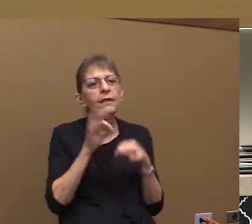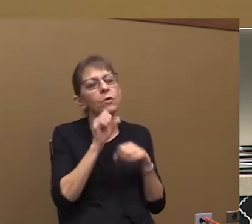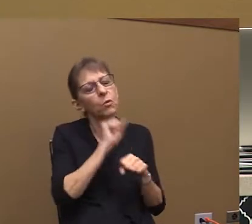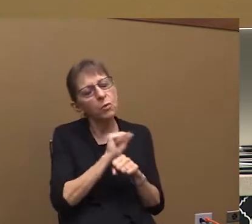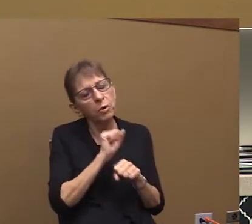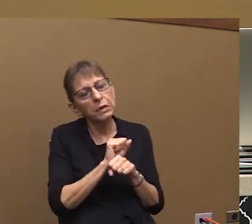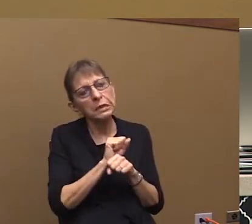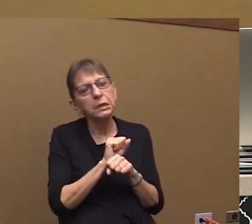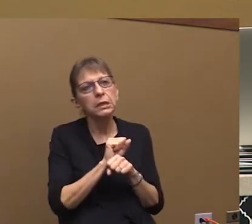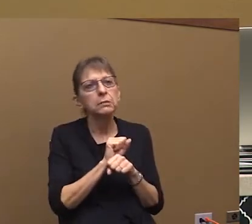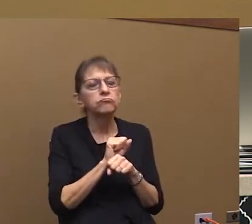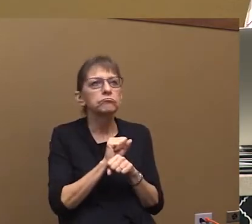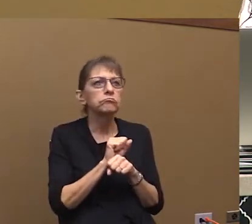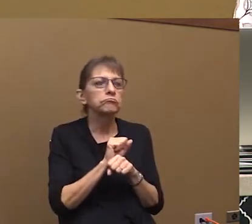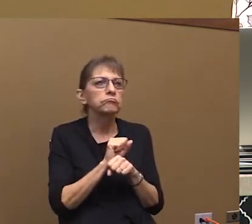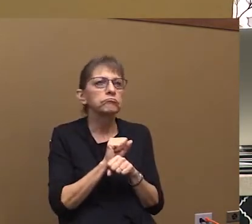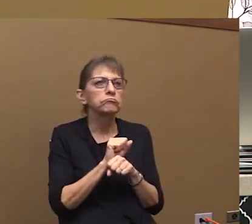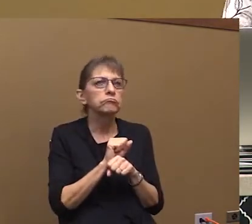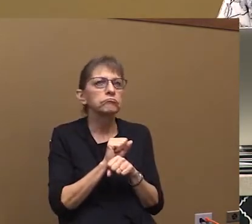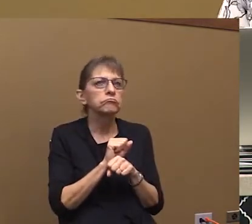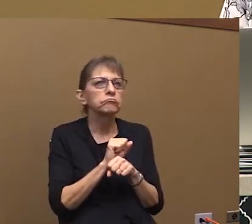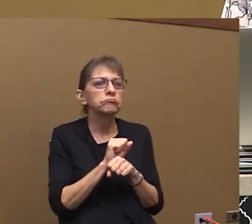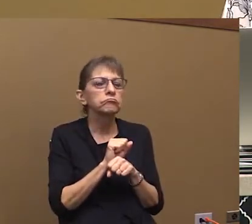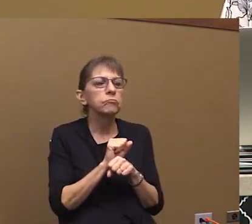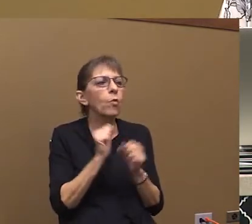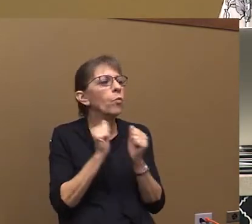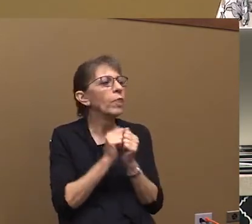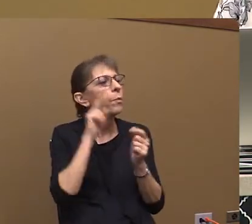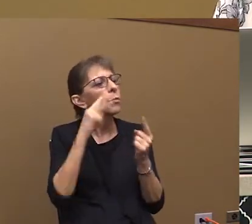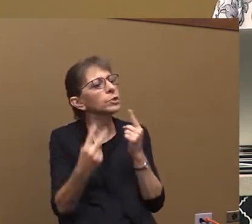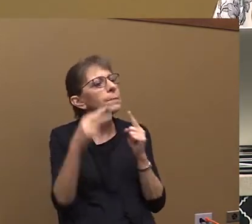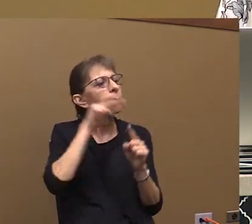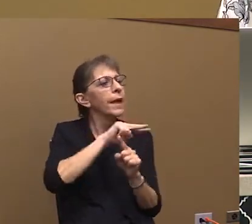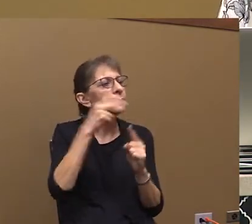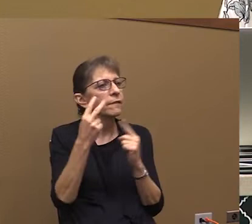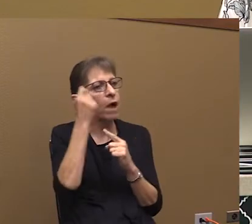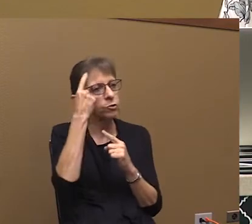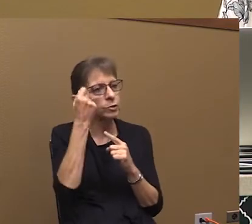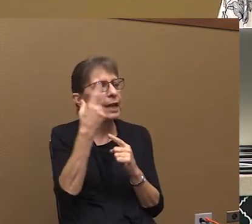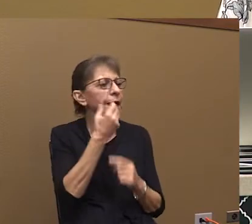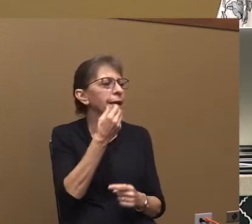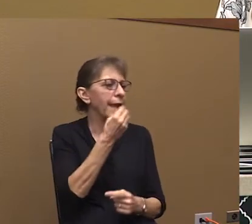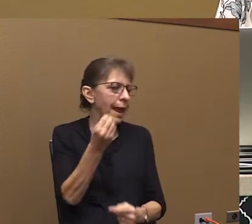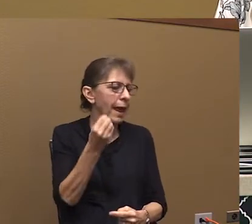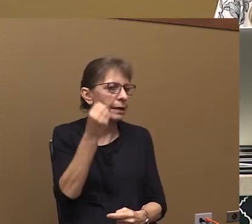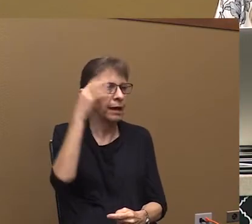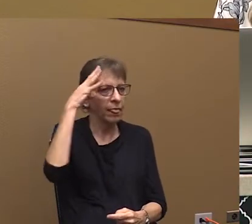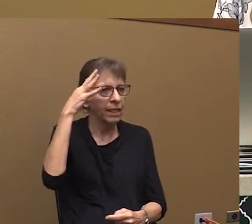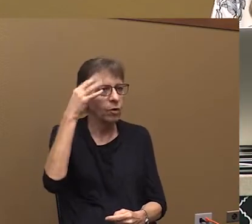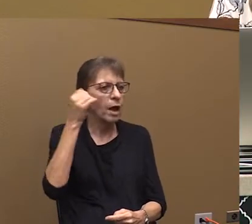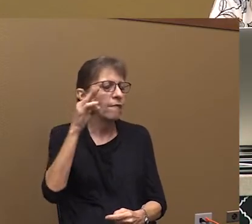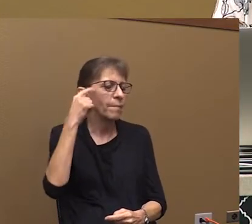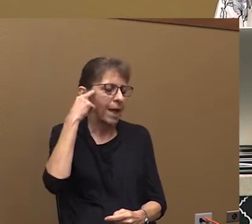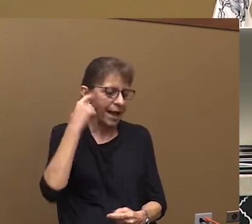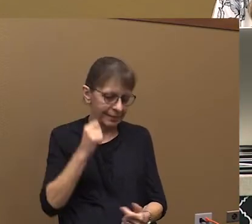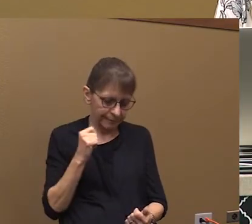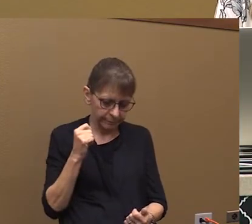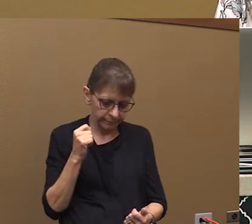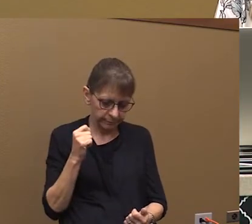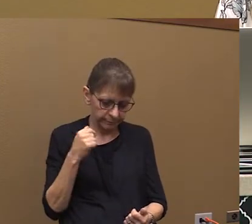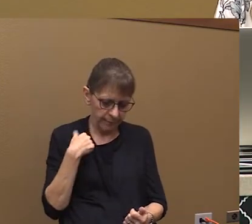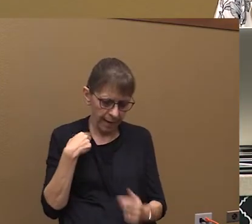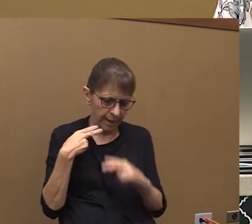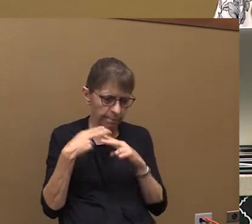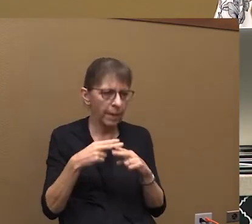that link, one of these will probably work for you if you were working on this